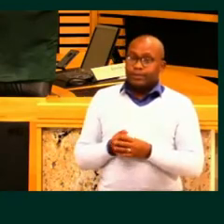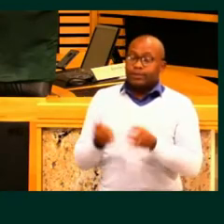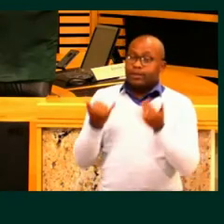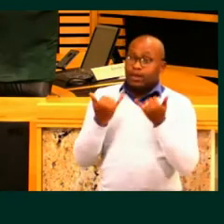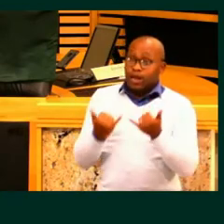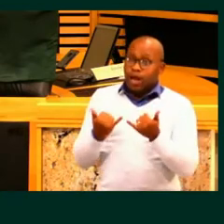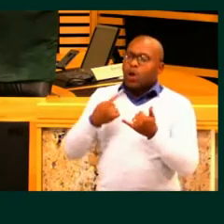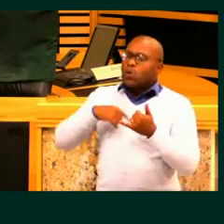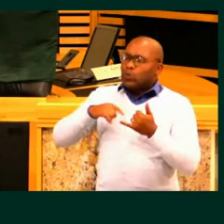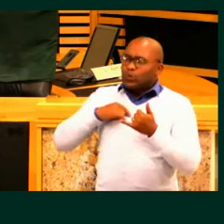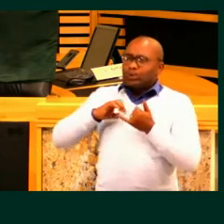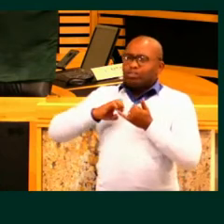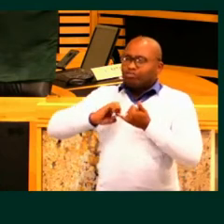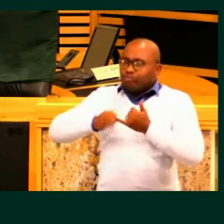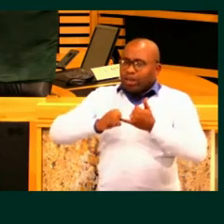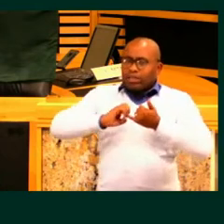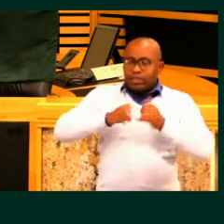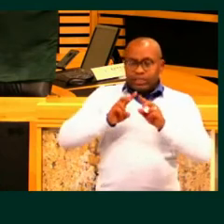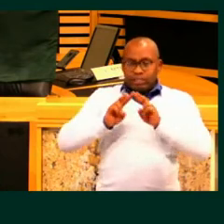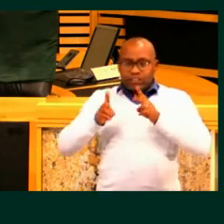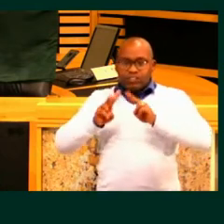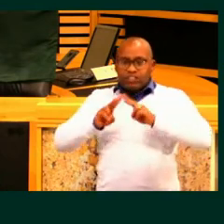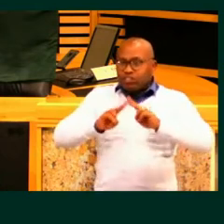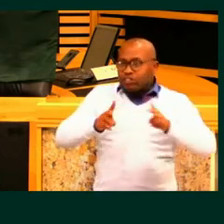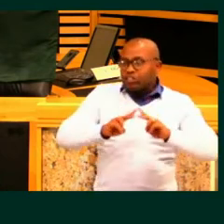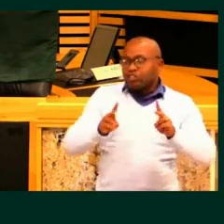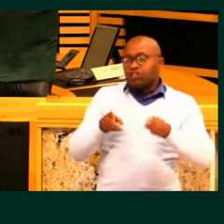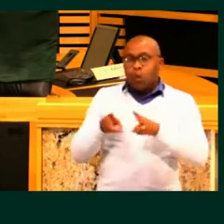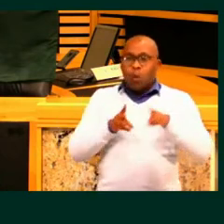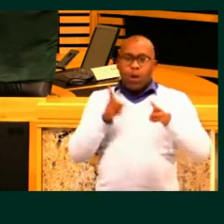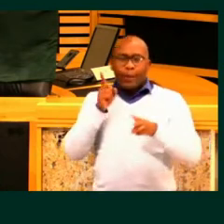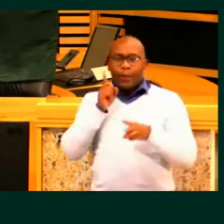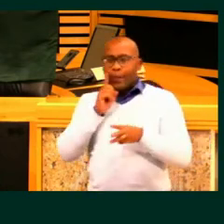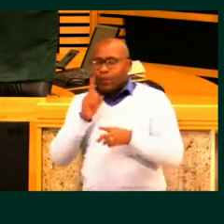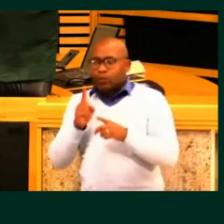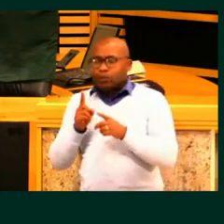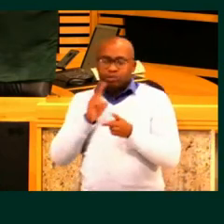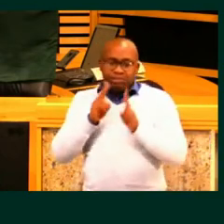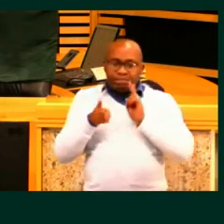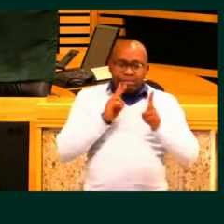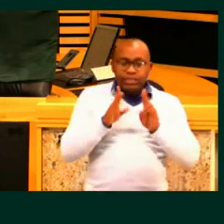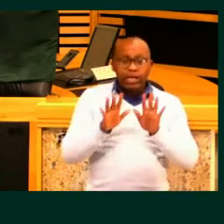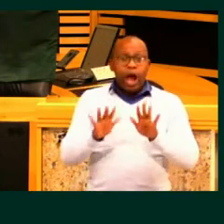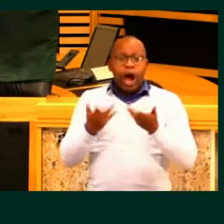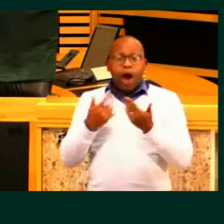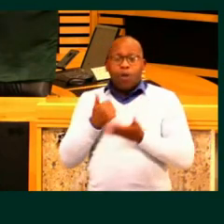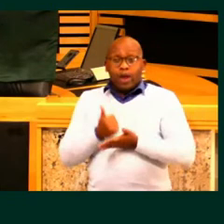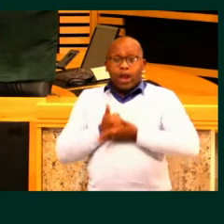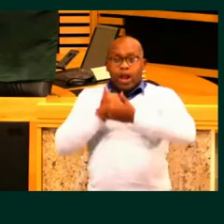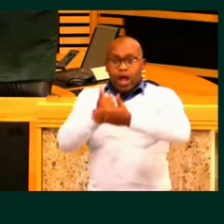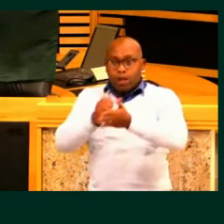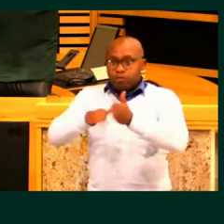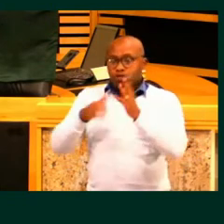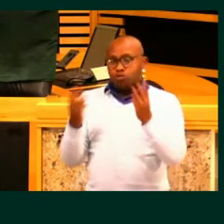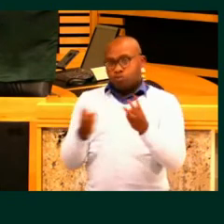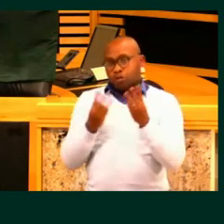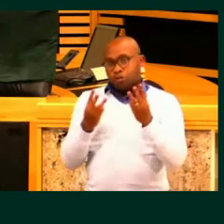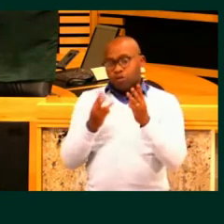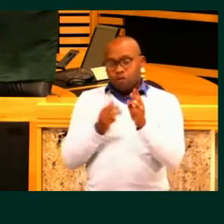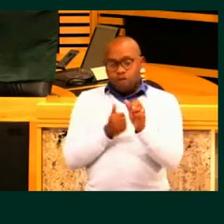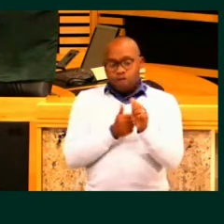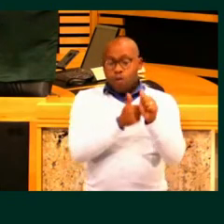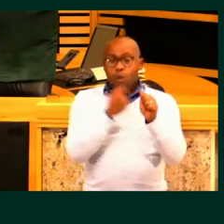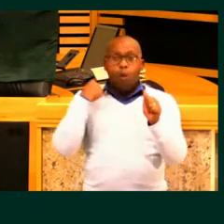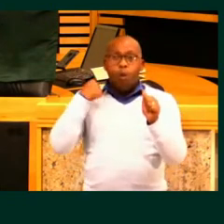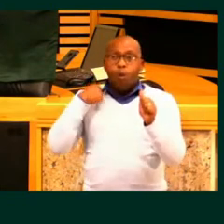are being made and progress realized on the implementation of the white paper on the right of person disabilities which provides